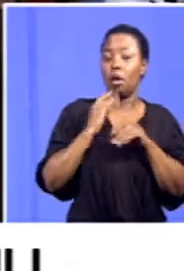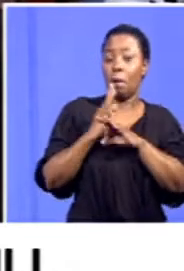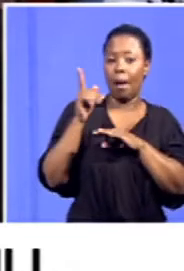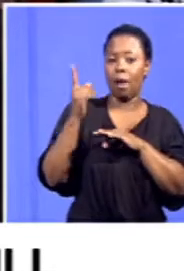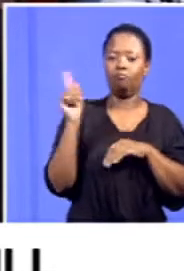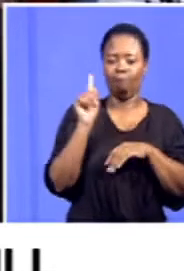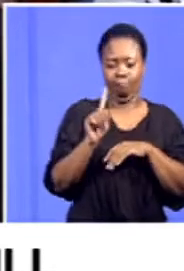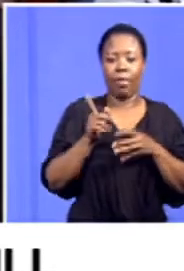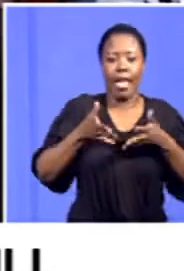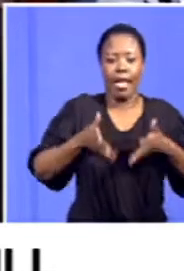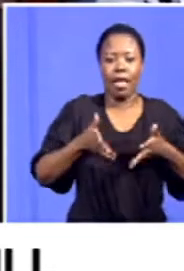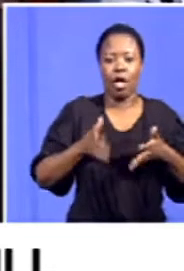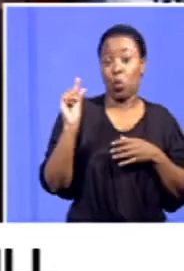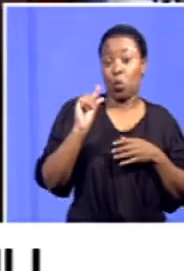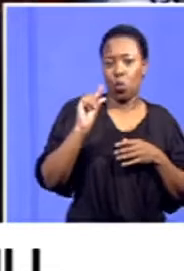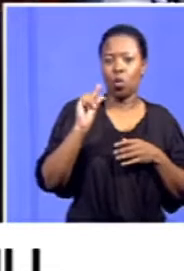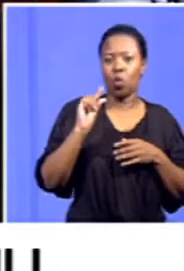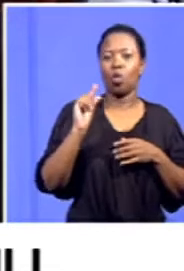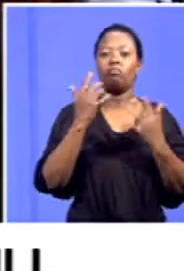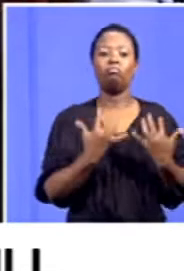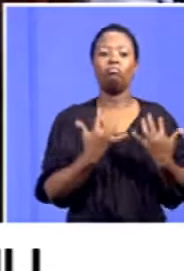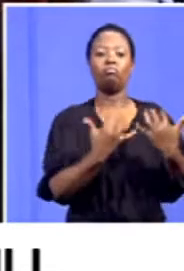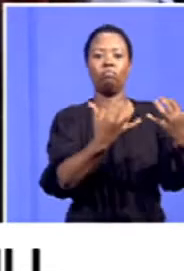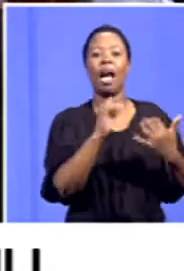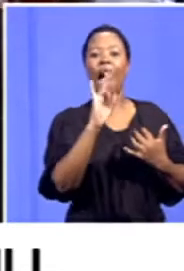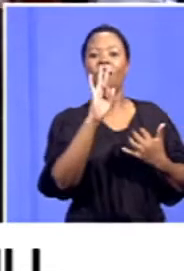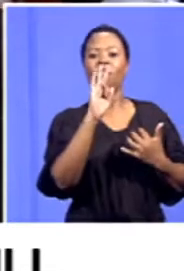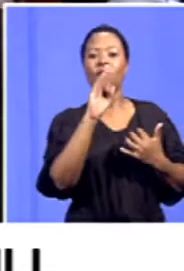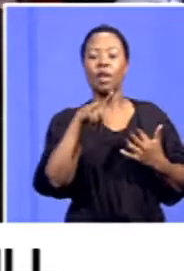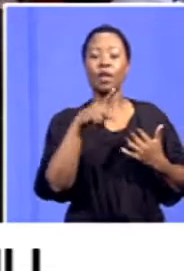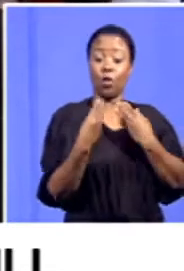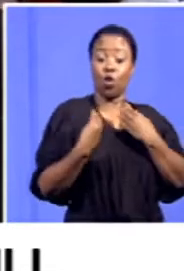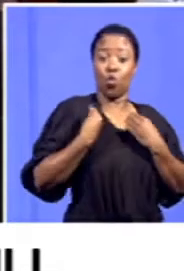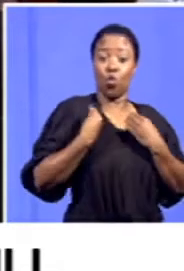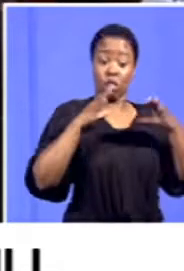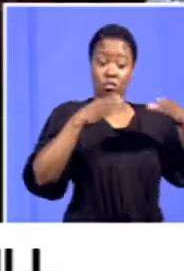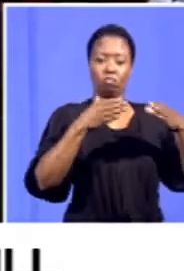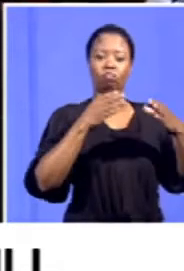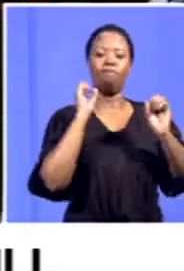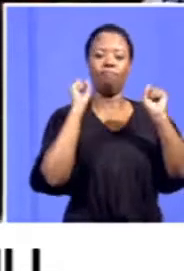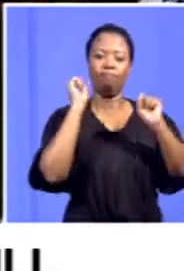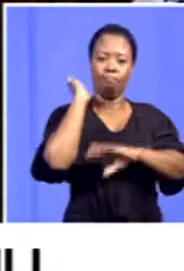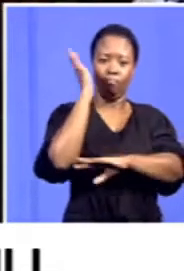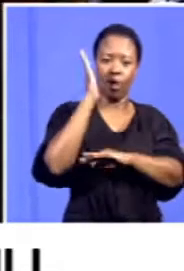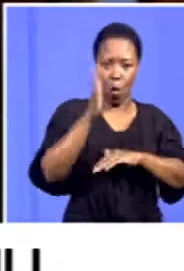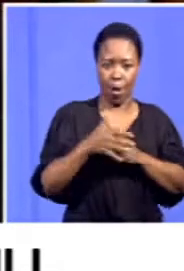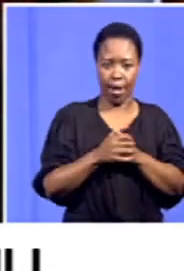soon, where he will be addressing the IFP's youth brigade. So I do implore you to stay glued